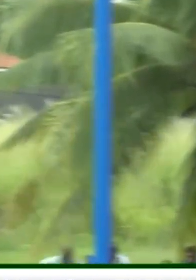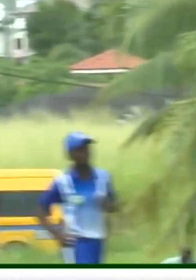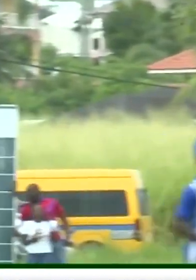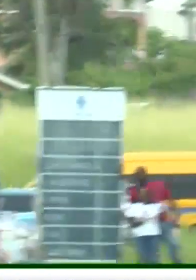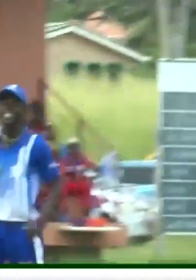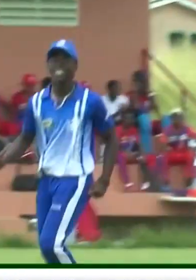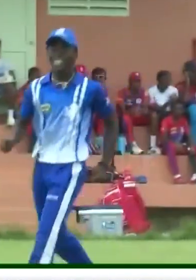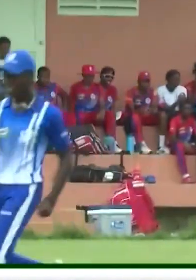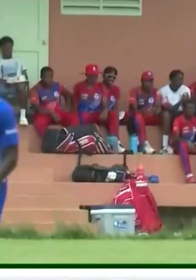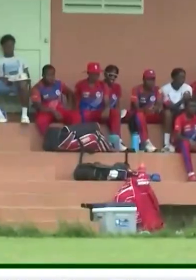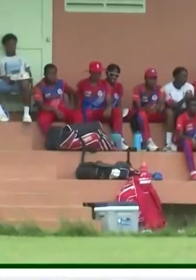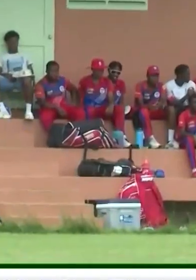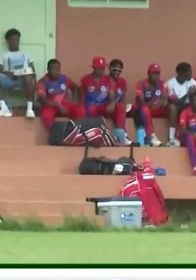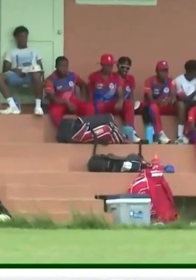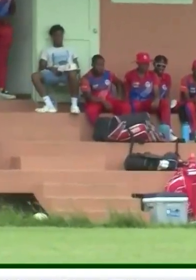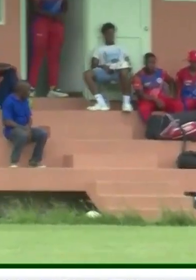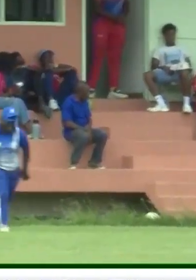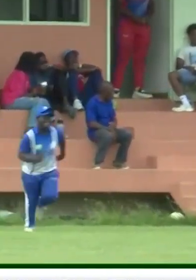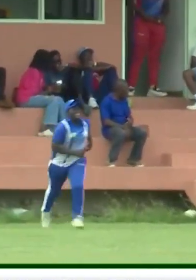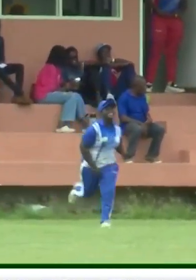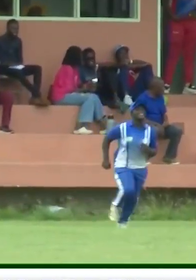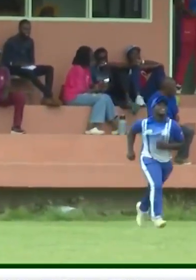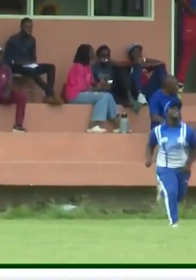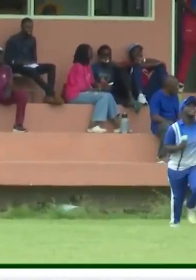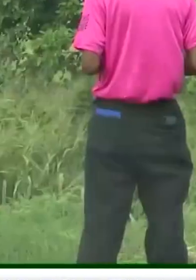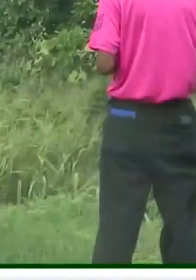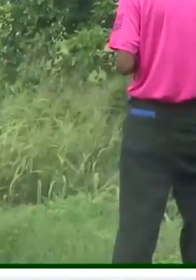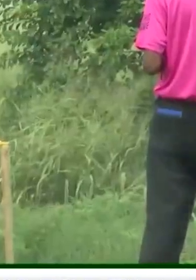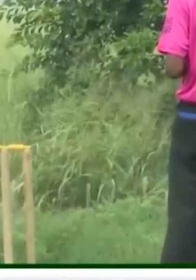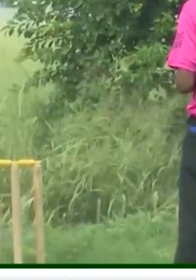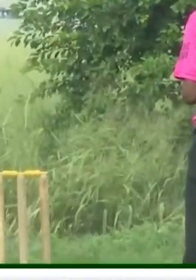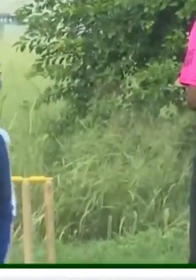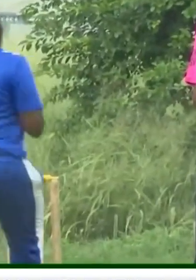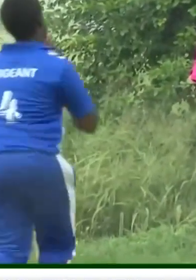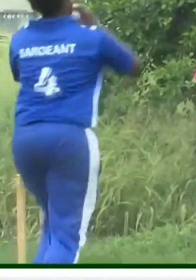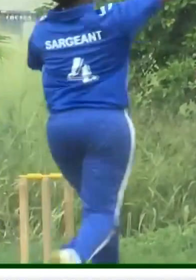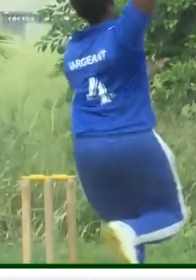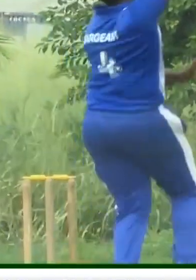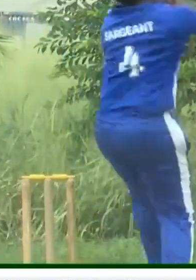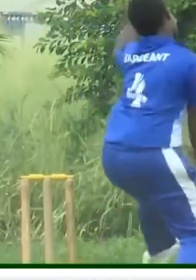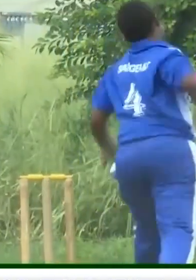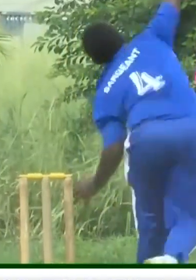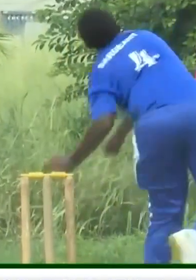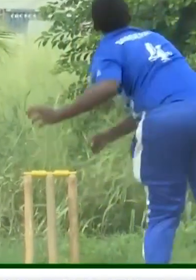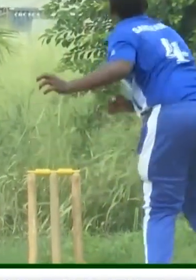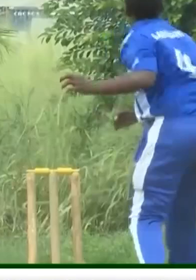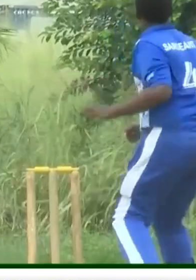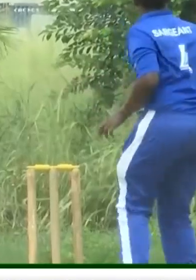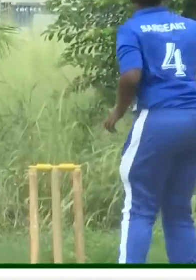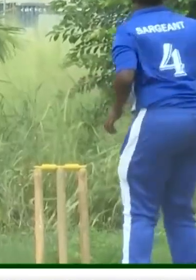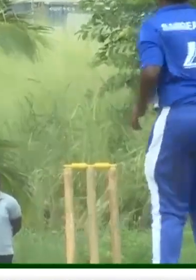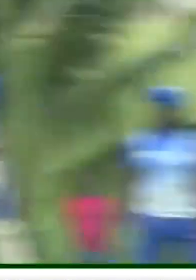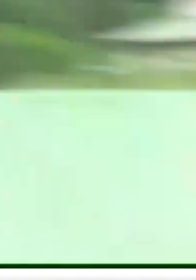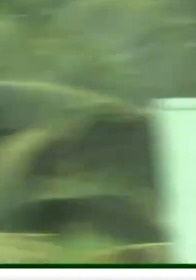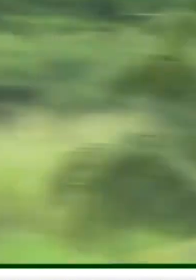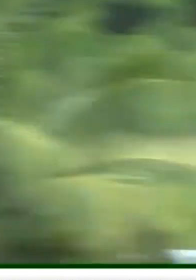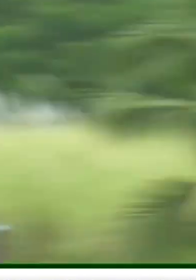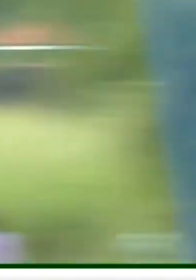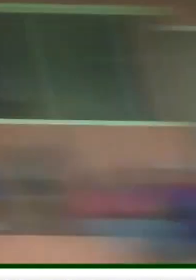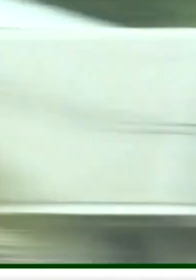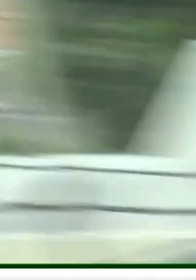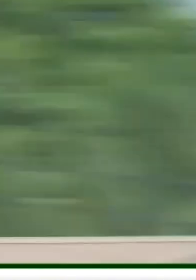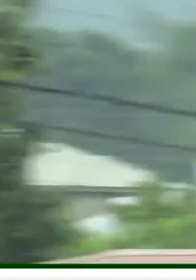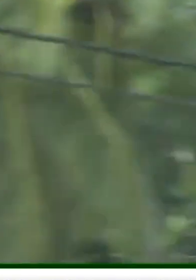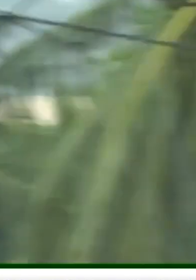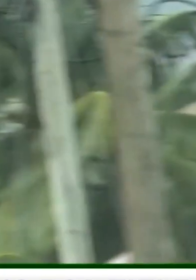the opinion that no bat was involved, but he has to go. That wicket brought Zonico Baptiste to the crease, and he smashed this